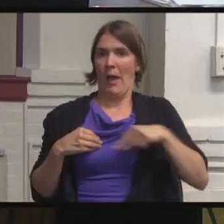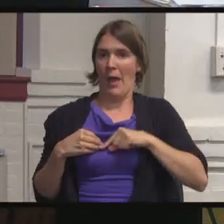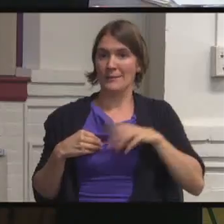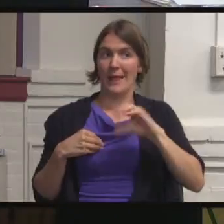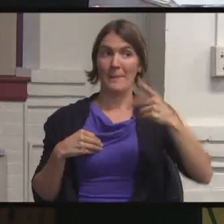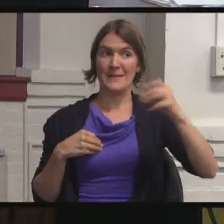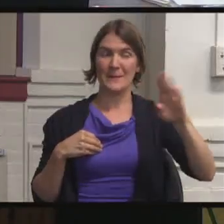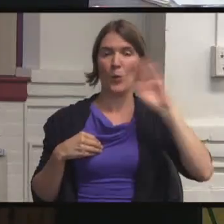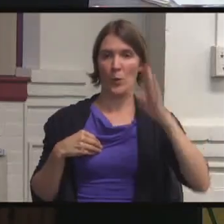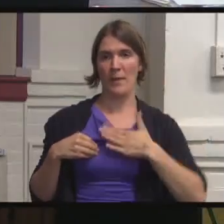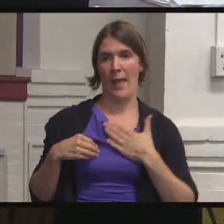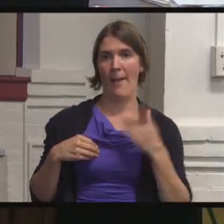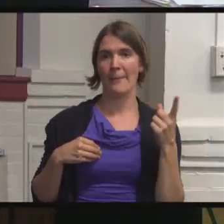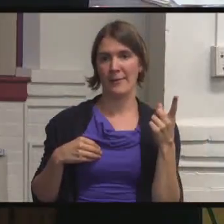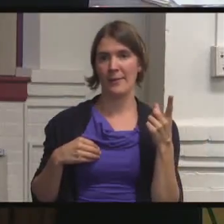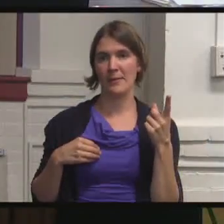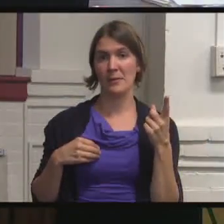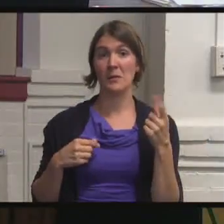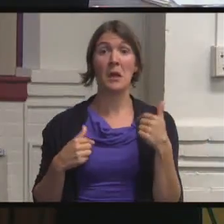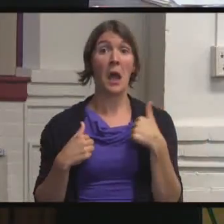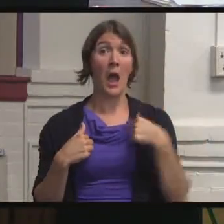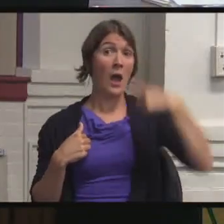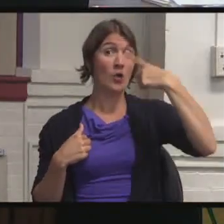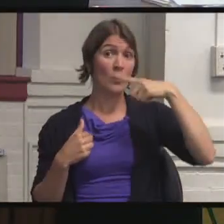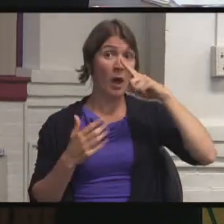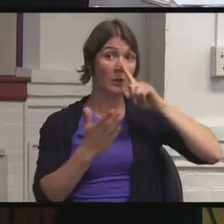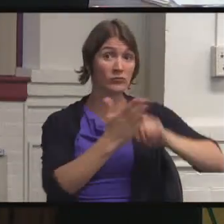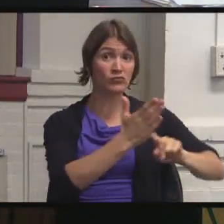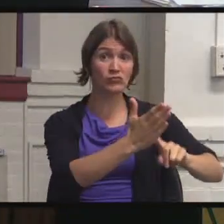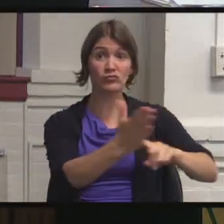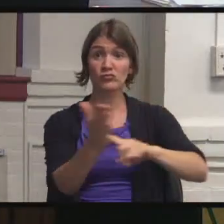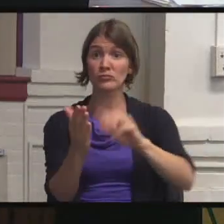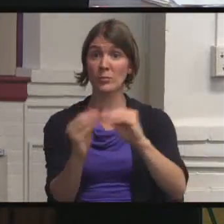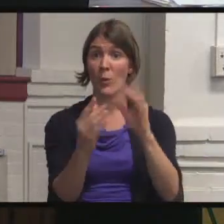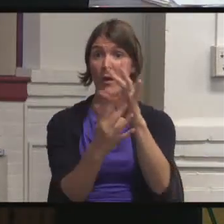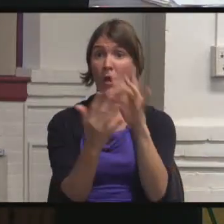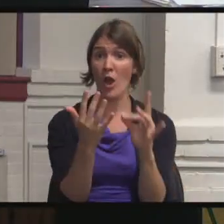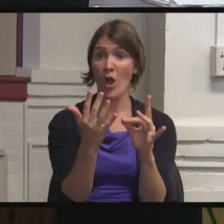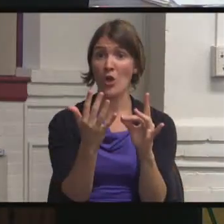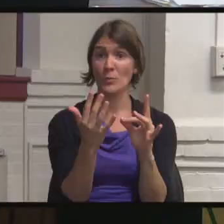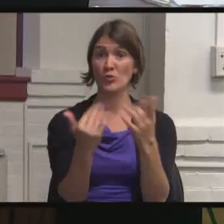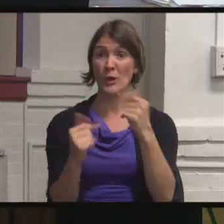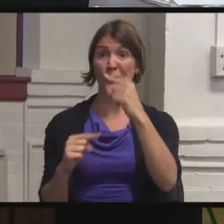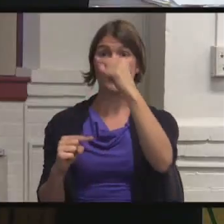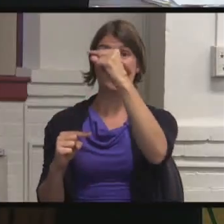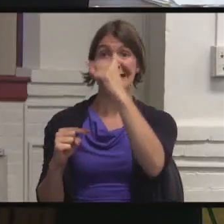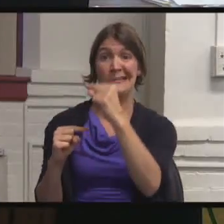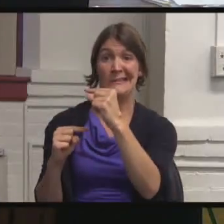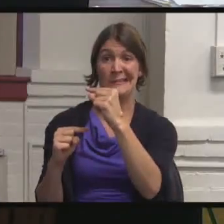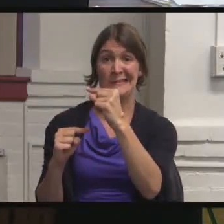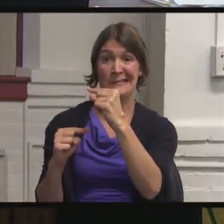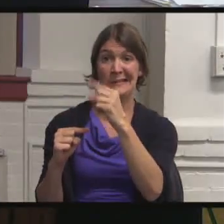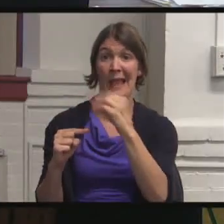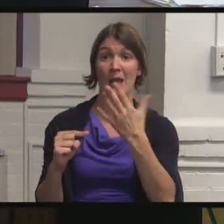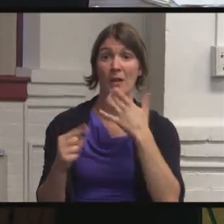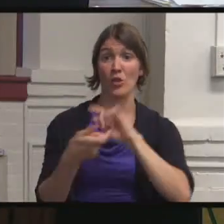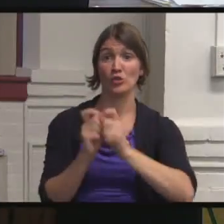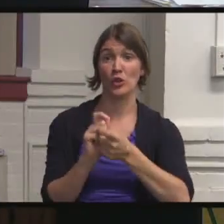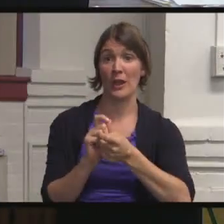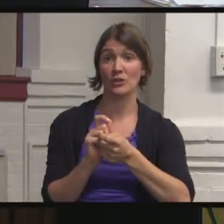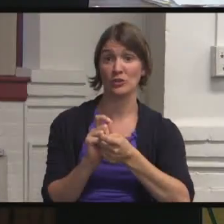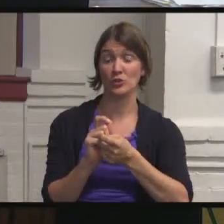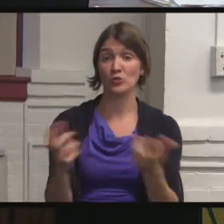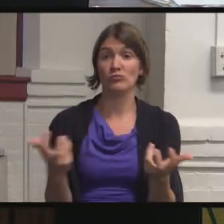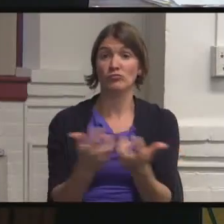us. And so what I'd be eager to explore is the minimizing of the height and or color changes